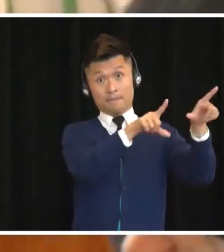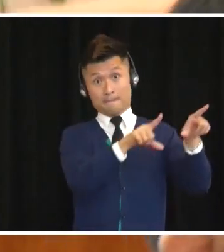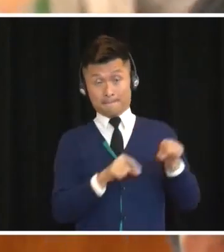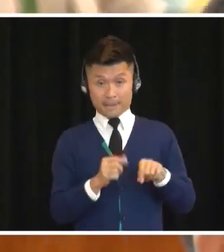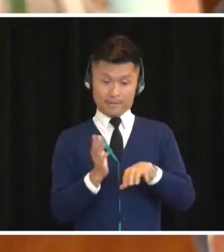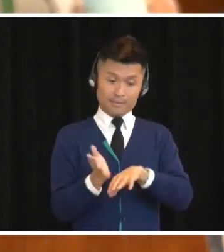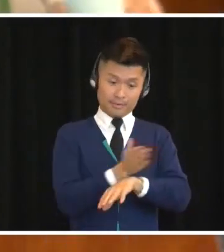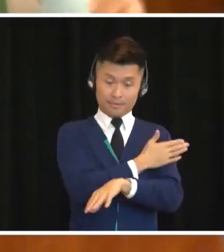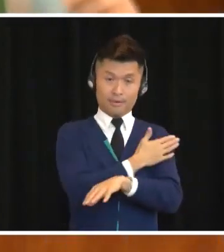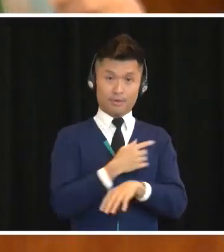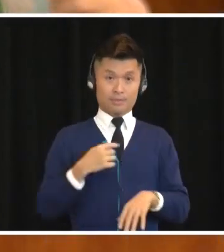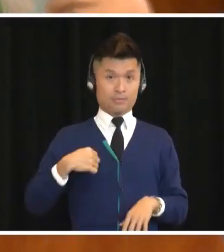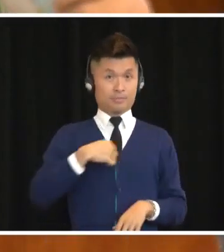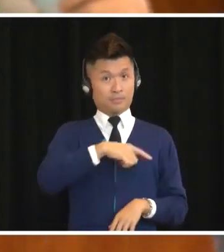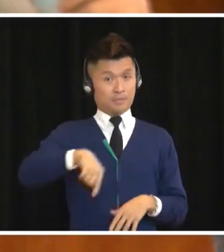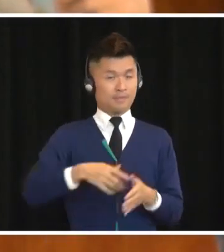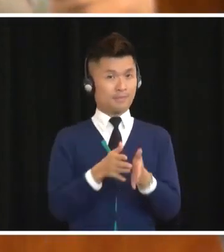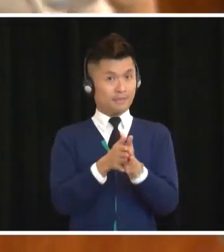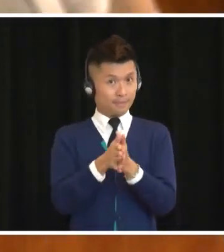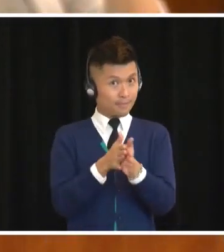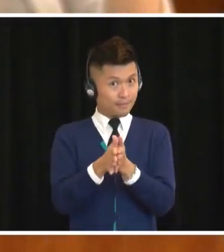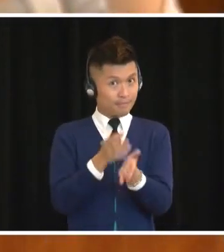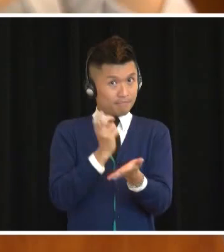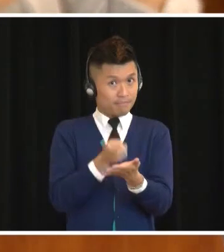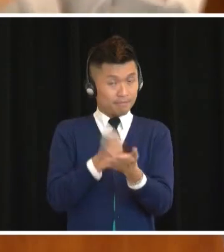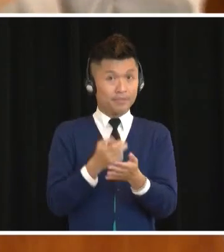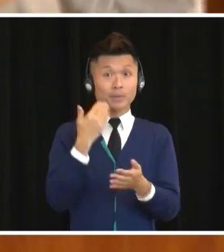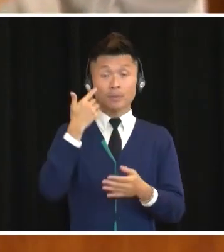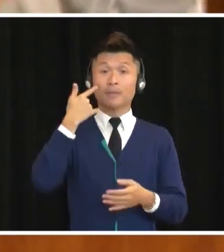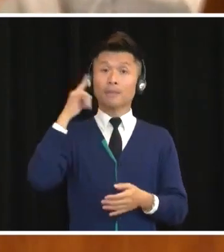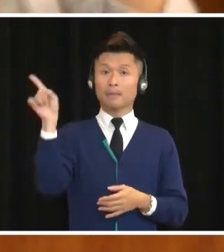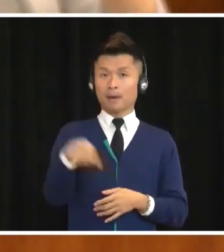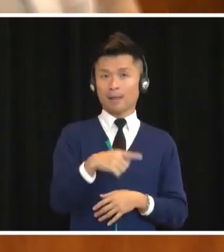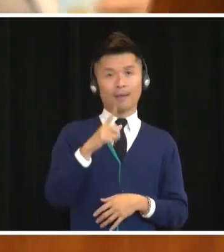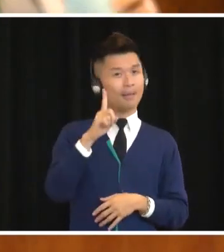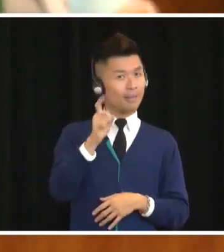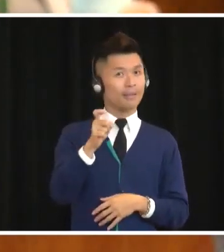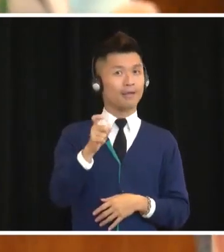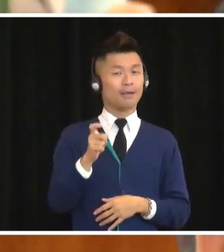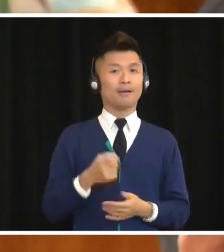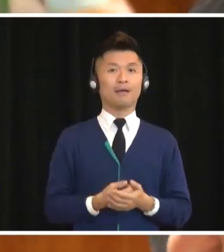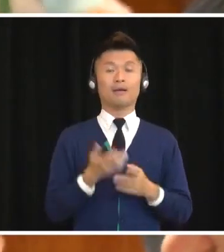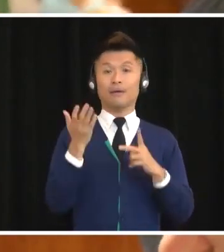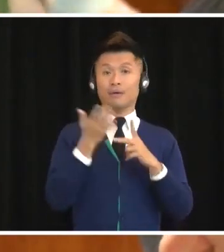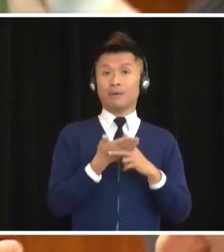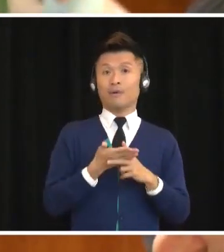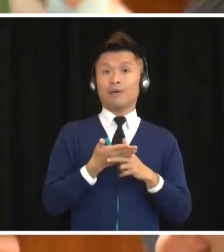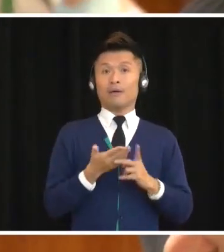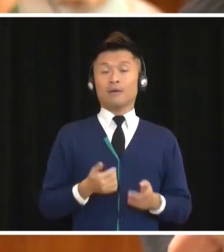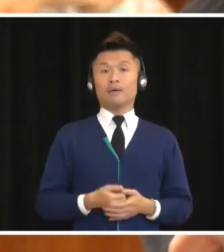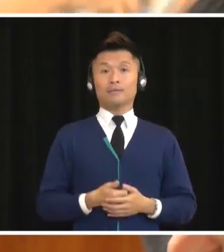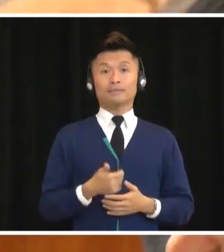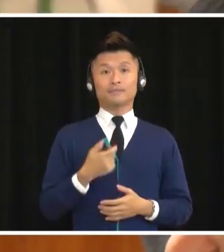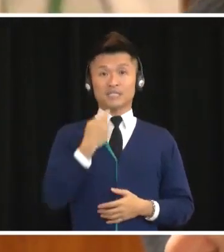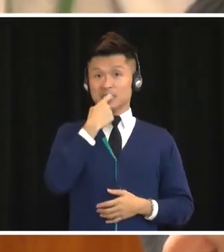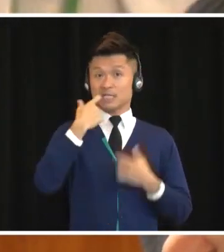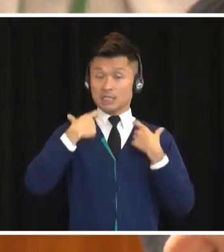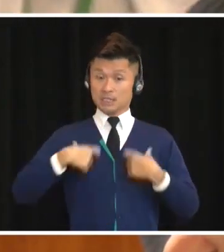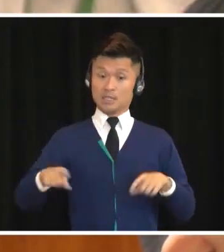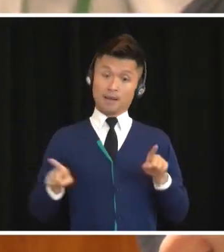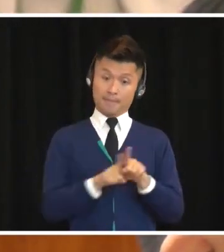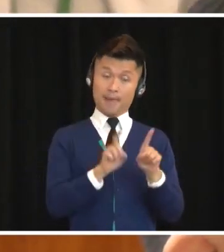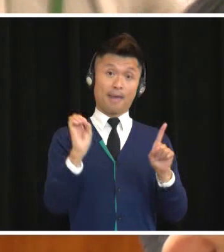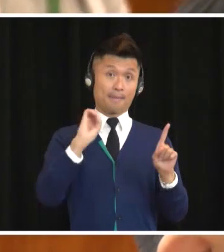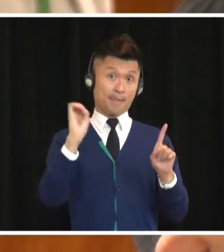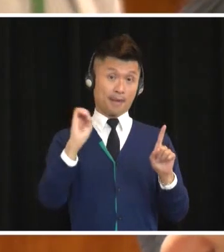child. After CRC is implemented in Taiwan, we require that if neither of the